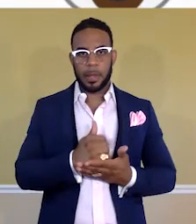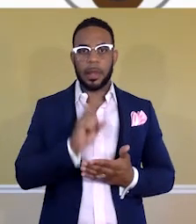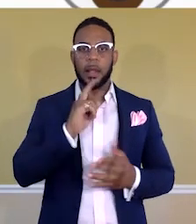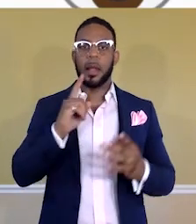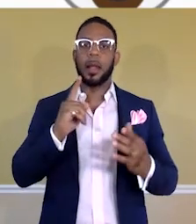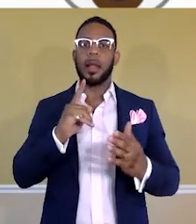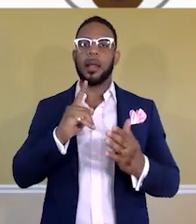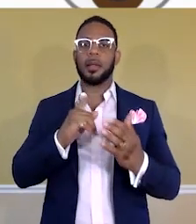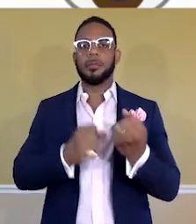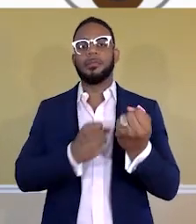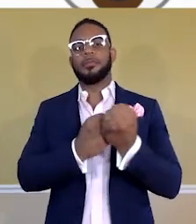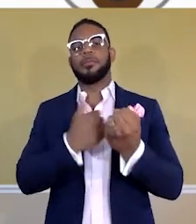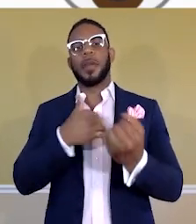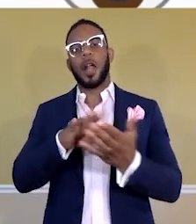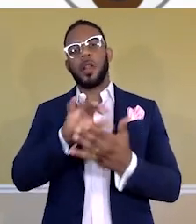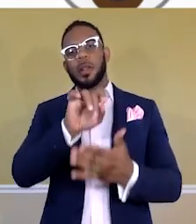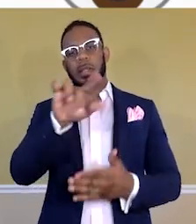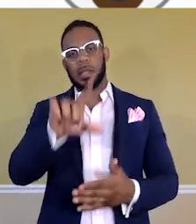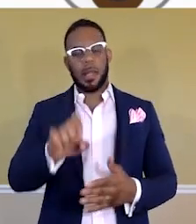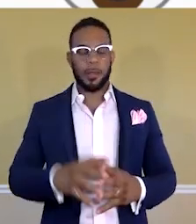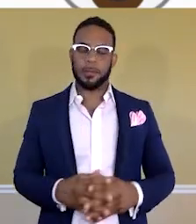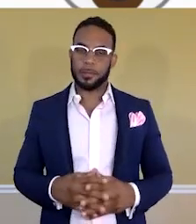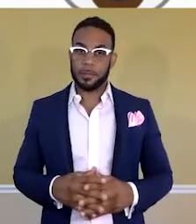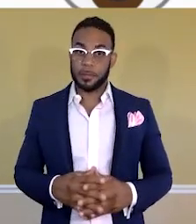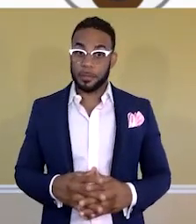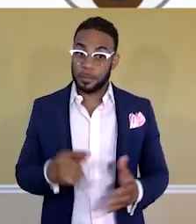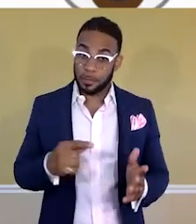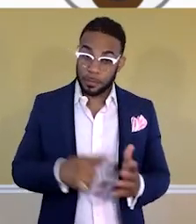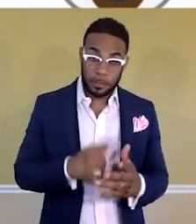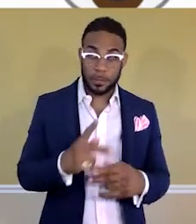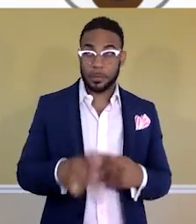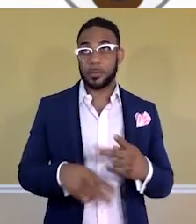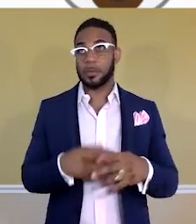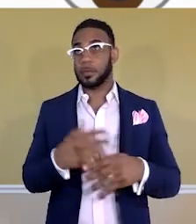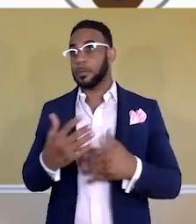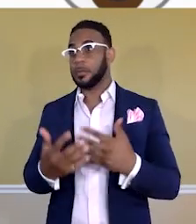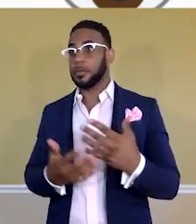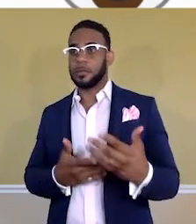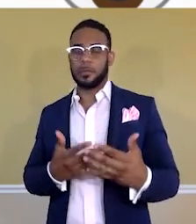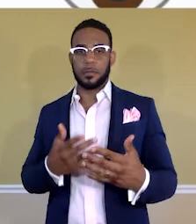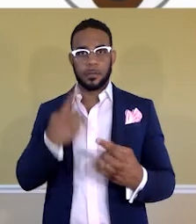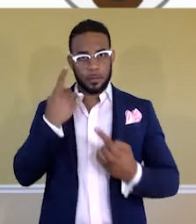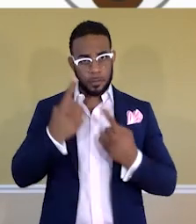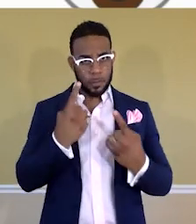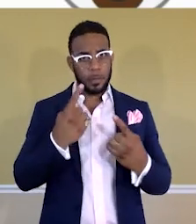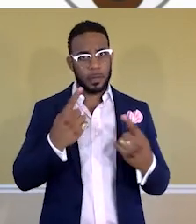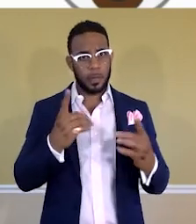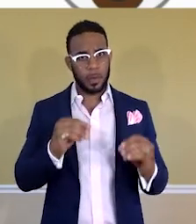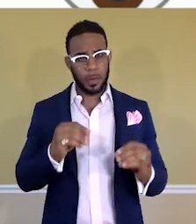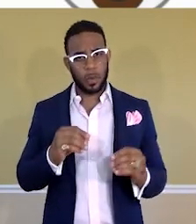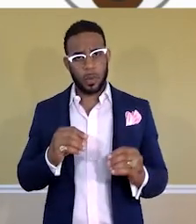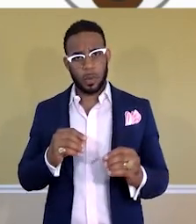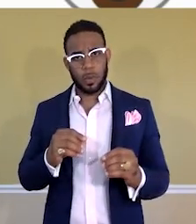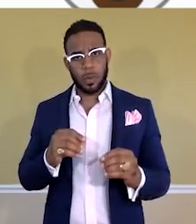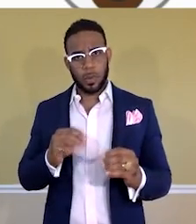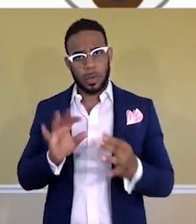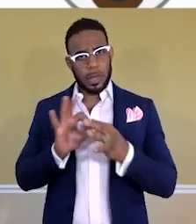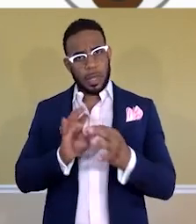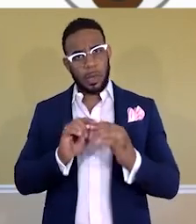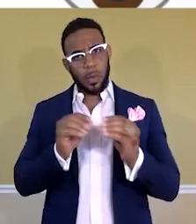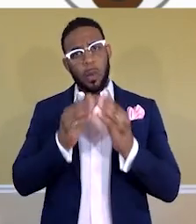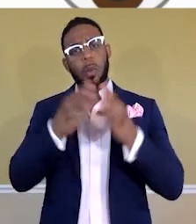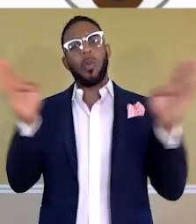are complementary to my learning style. And this kind of, these thoughts do connect to